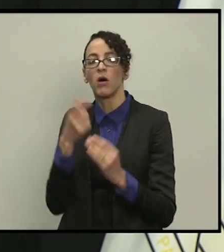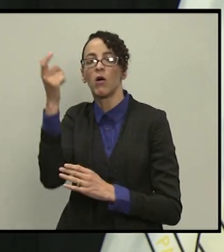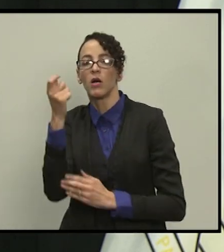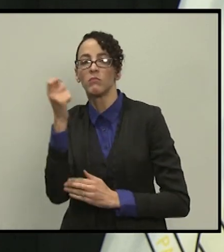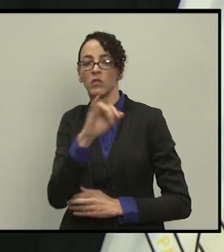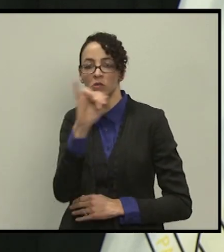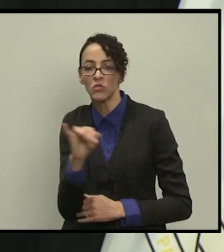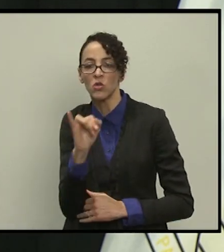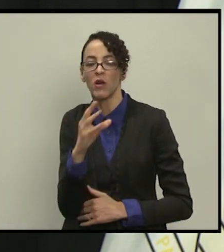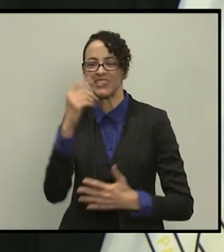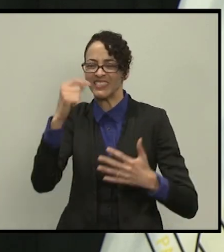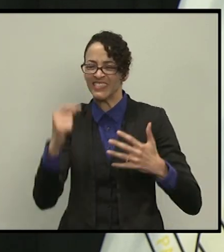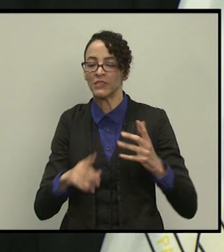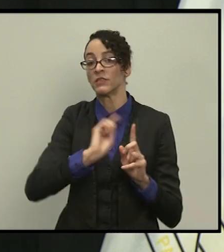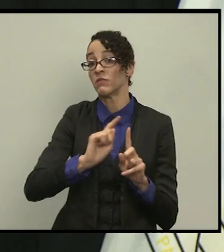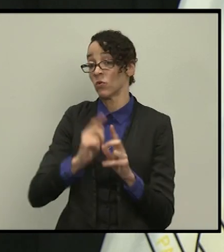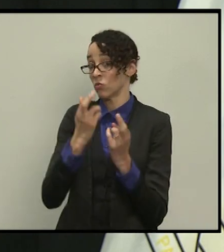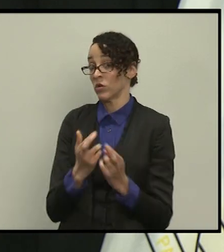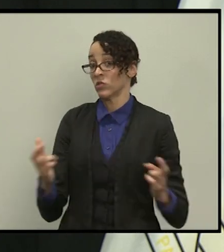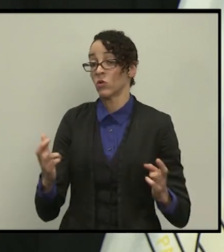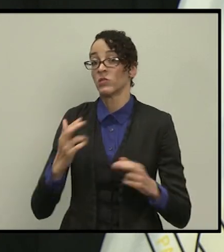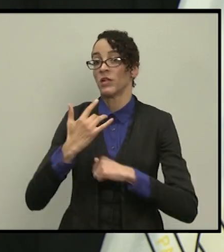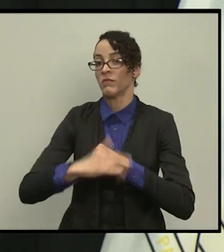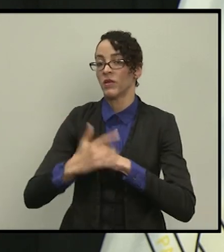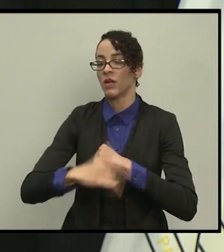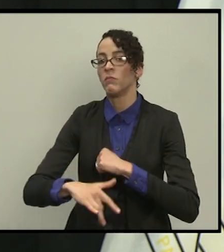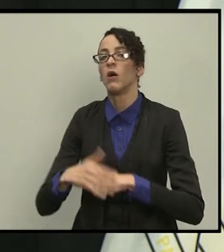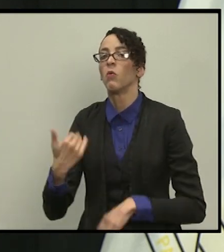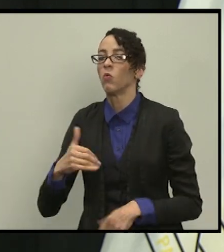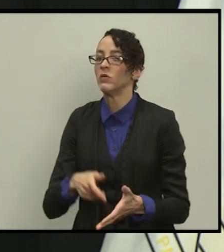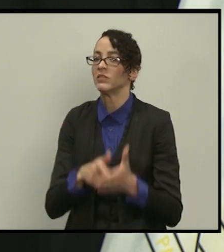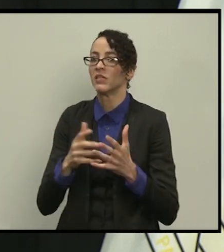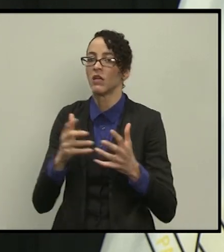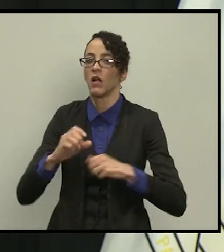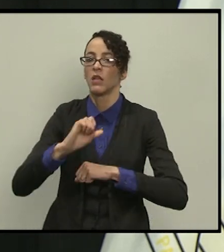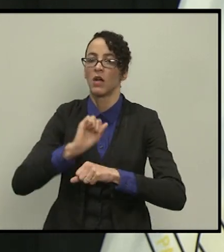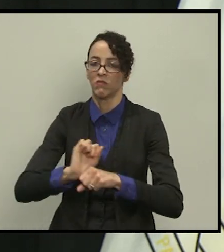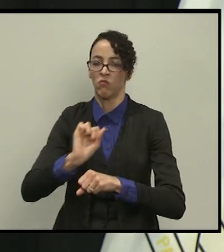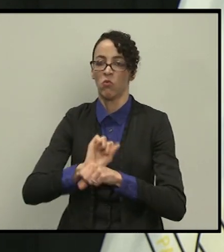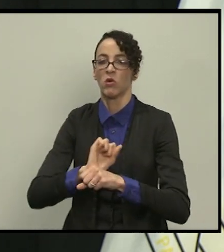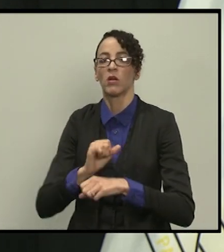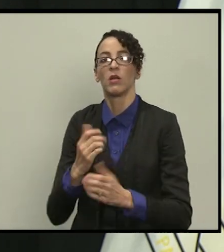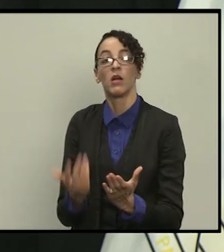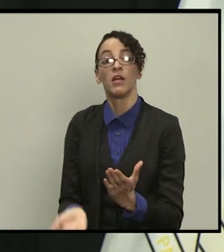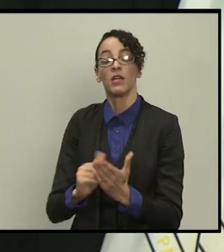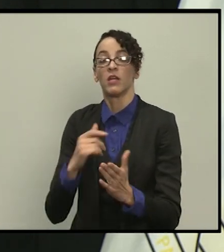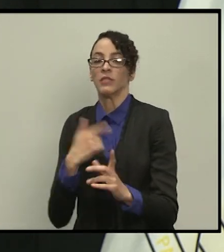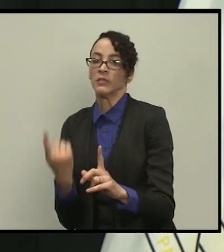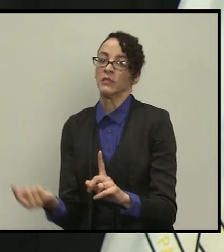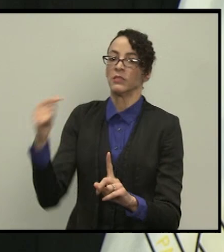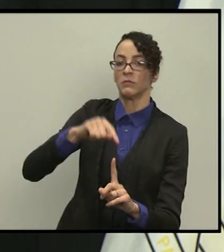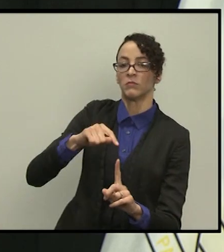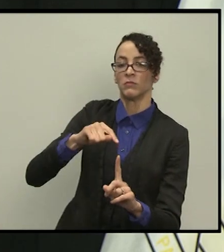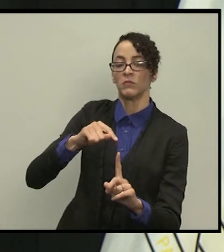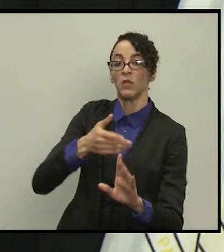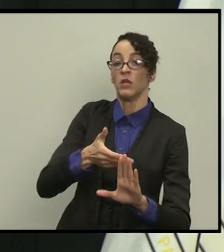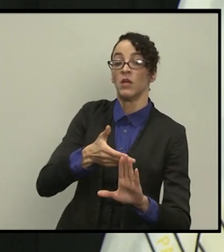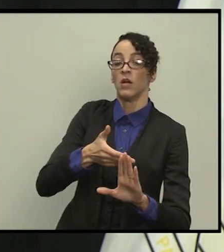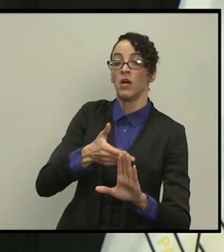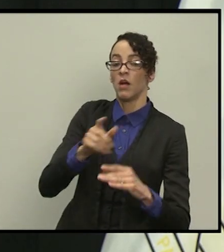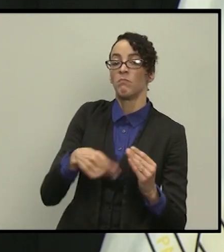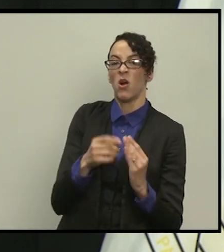the resources that are available, it takes a lot of work. And again, I keep going back to the age of social